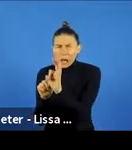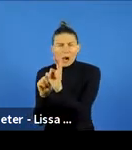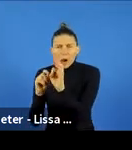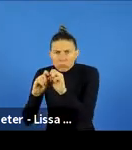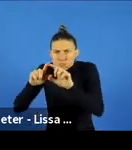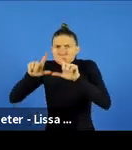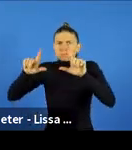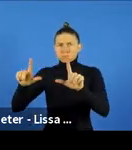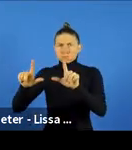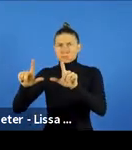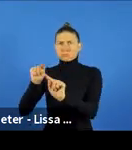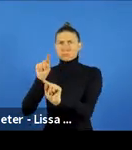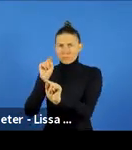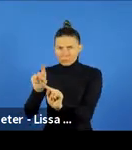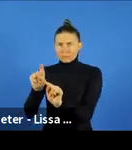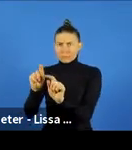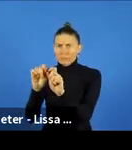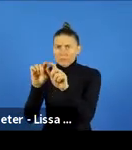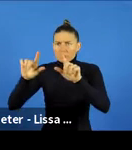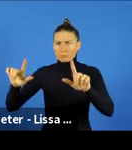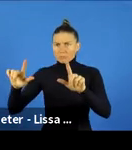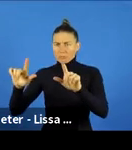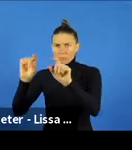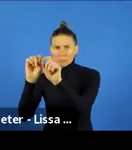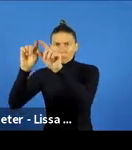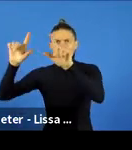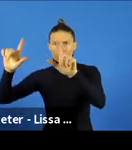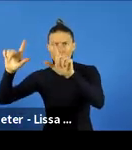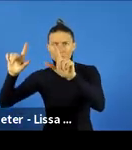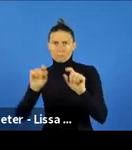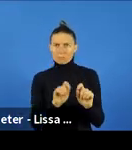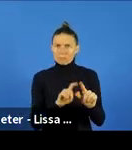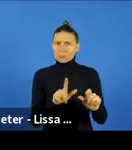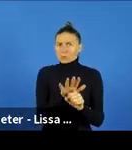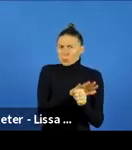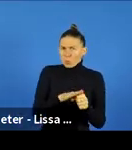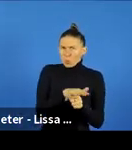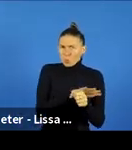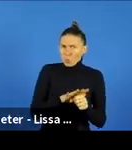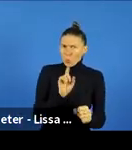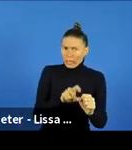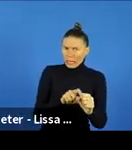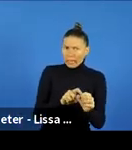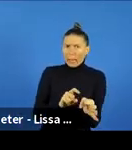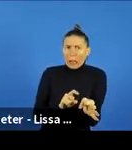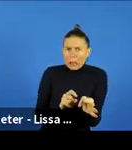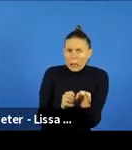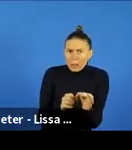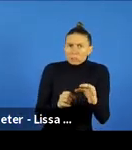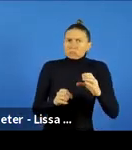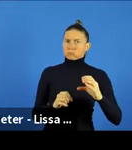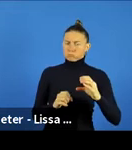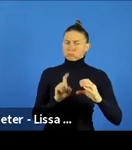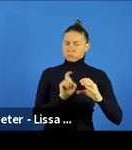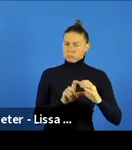to click on a specific small zone. So we enlarge the click zones, we space them each from the other one, and we put a blue